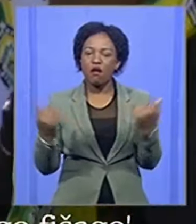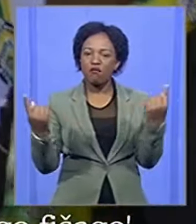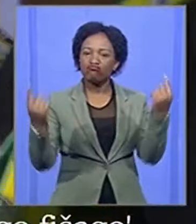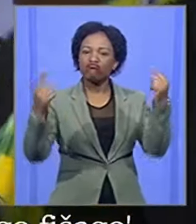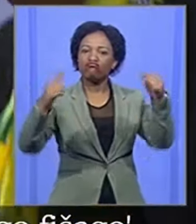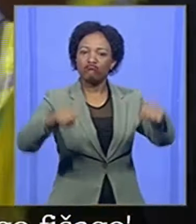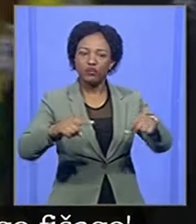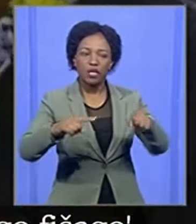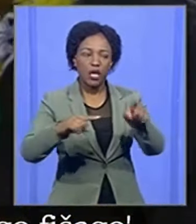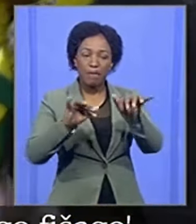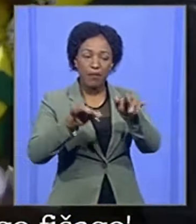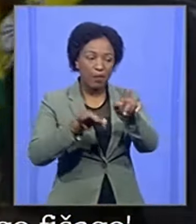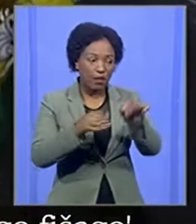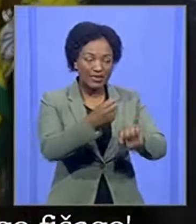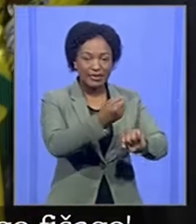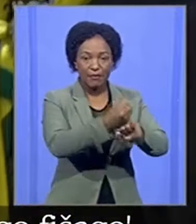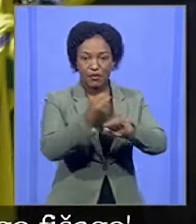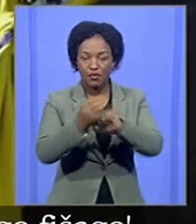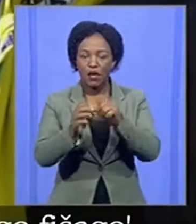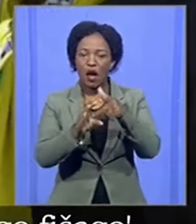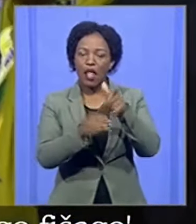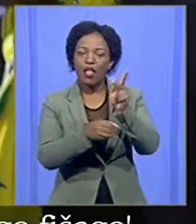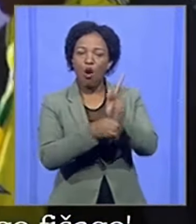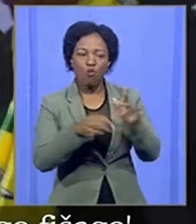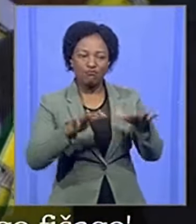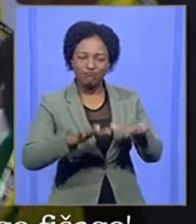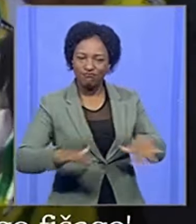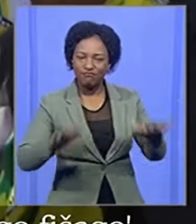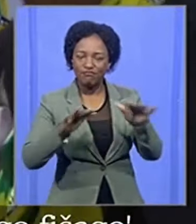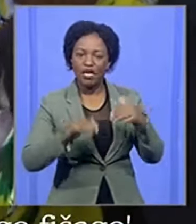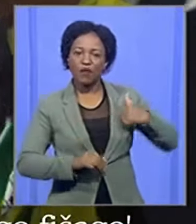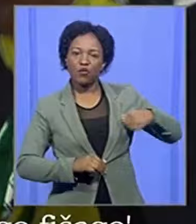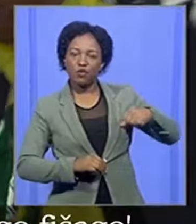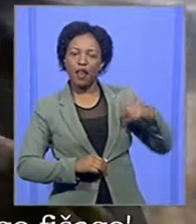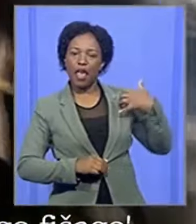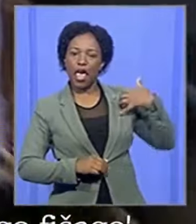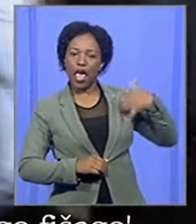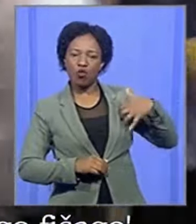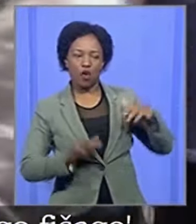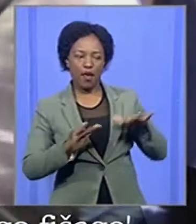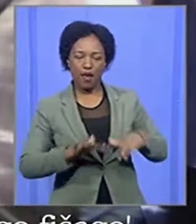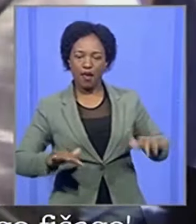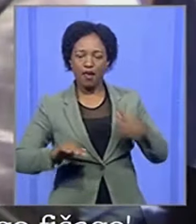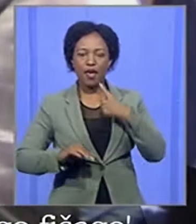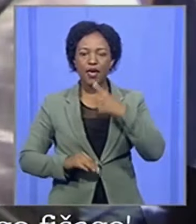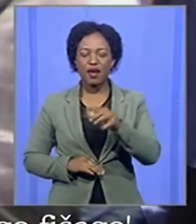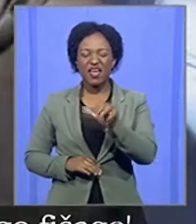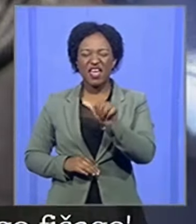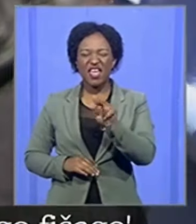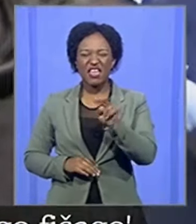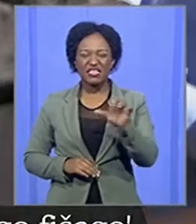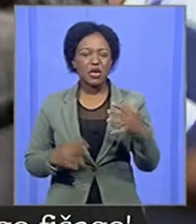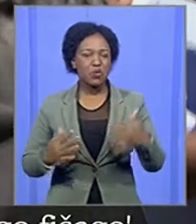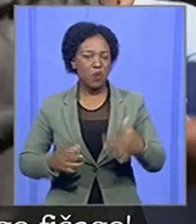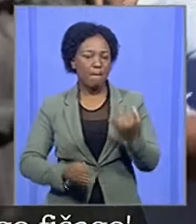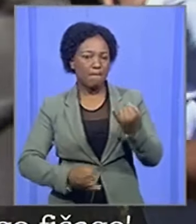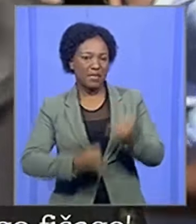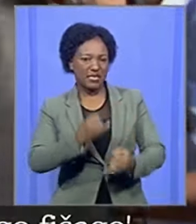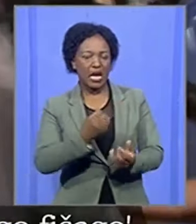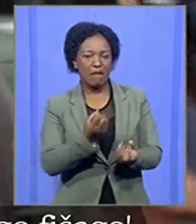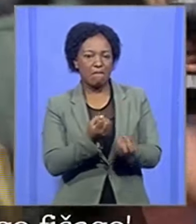ANC bakgethi katlehong masepaleng wa Ekurhuleni. O re ANC kotsing ka lebaka la diphošo tše ntši tše e